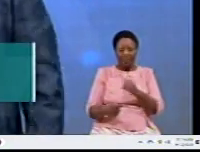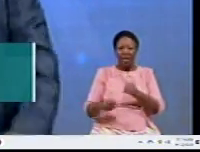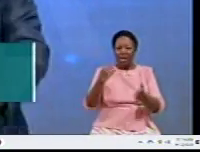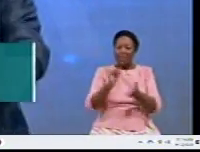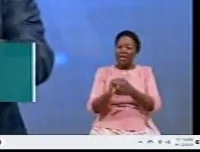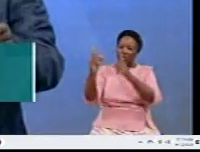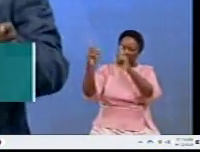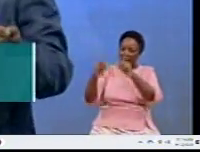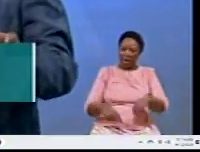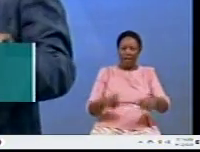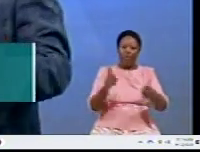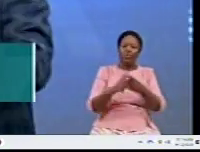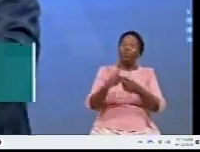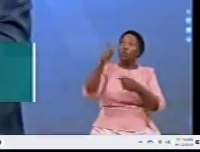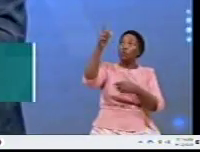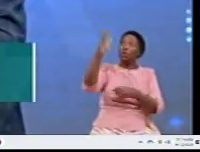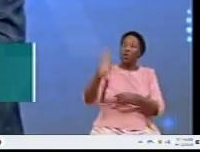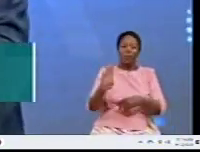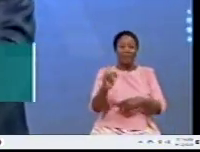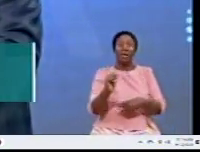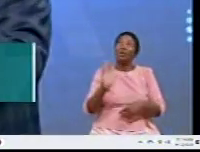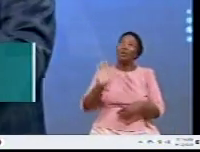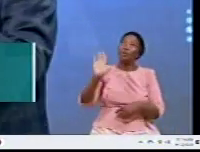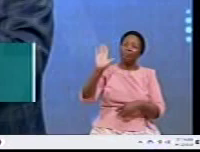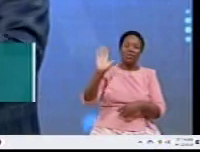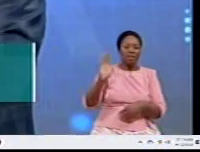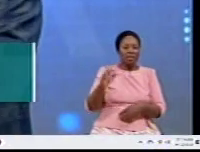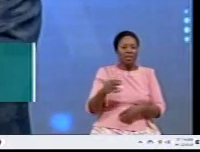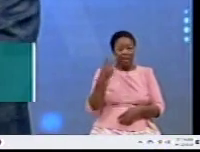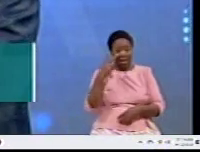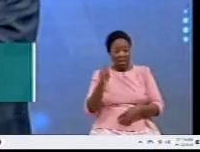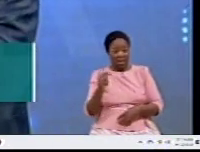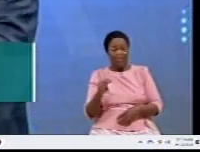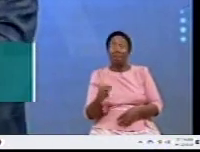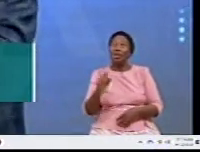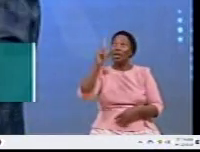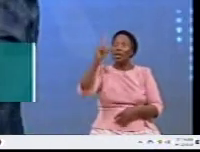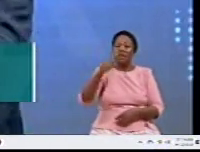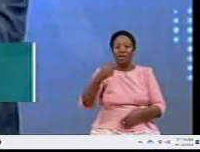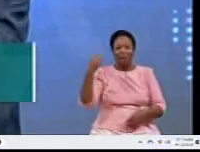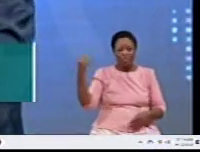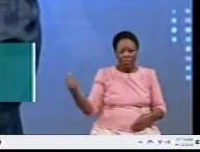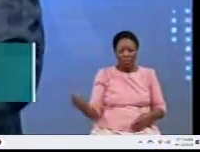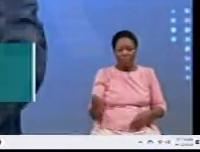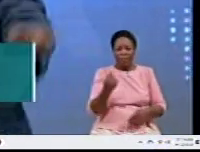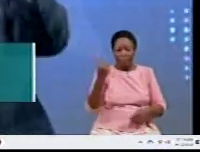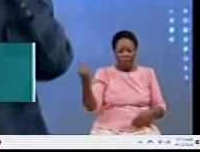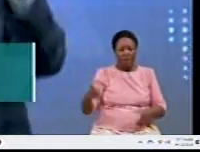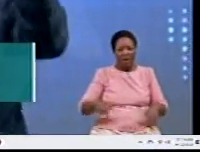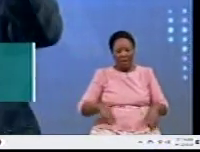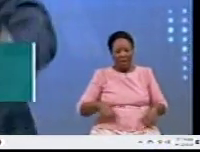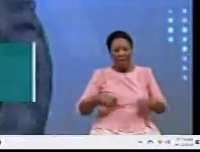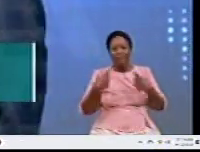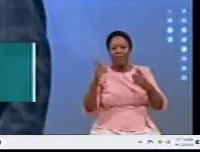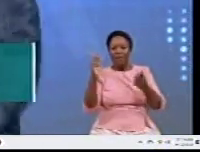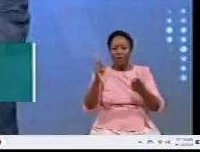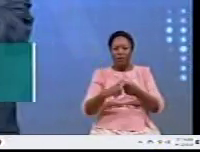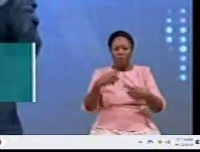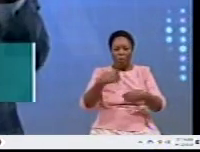unto God by him, seeing he ever liveth to